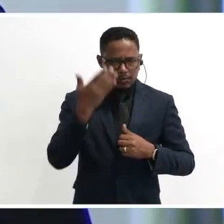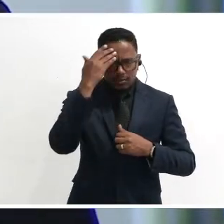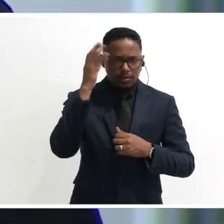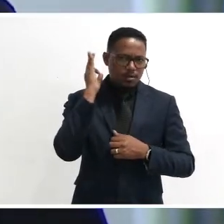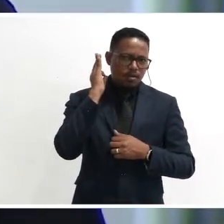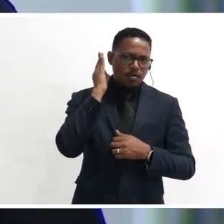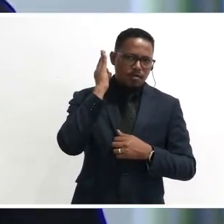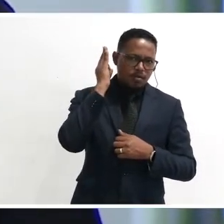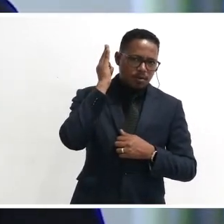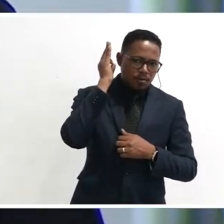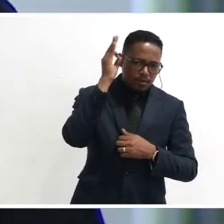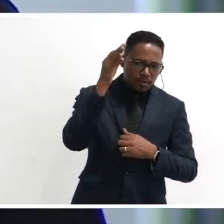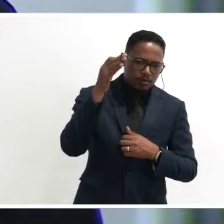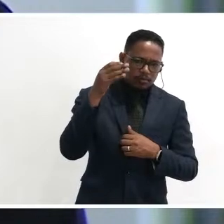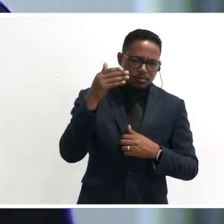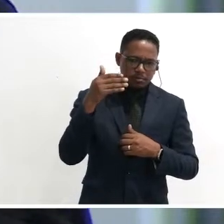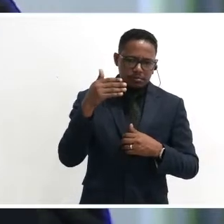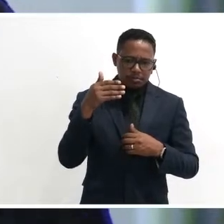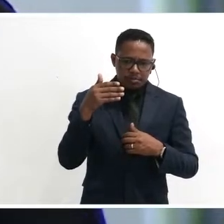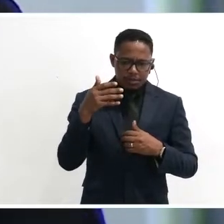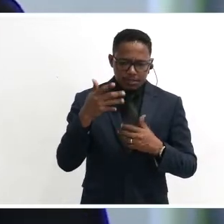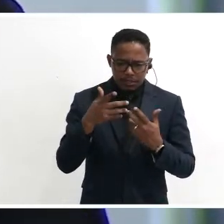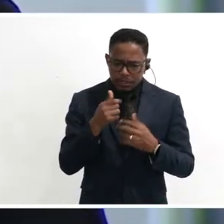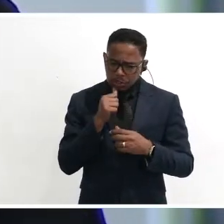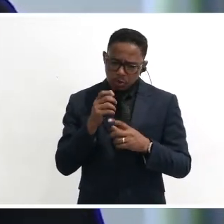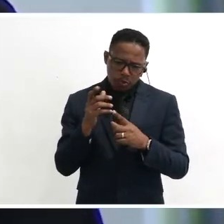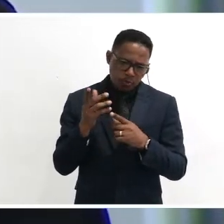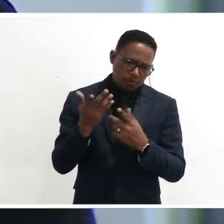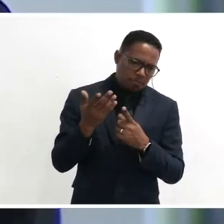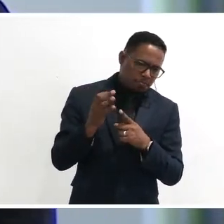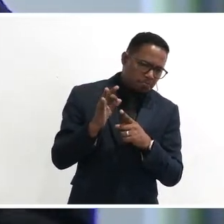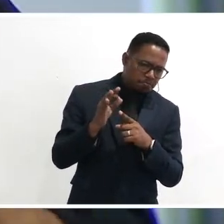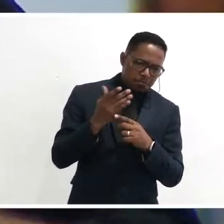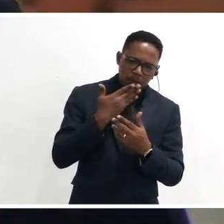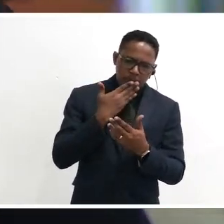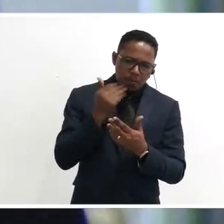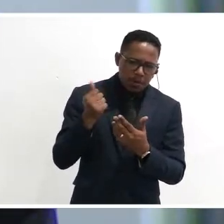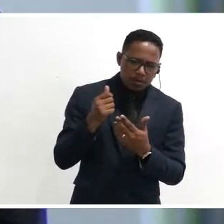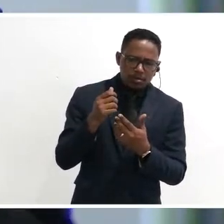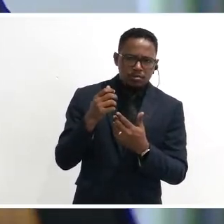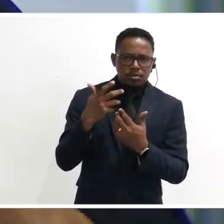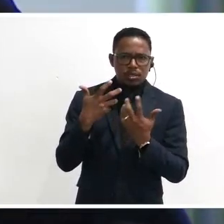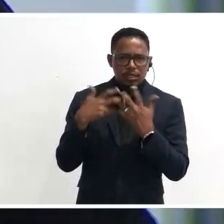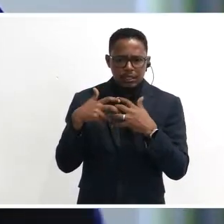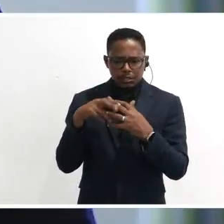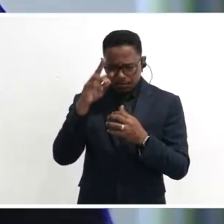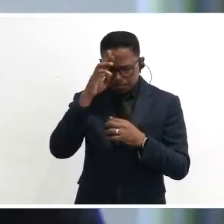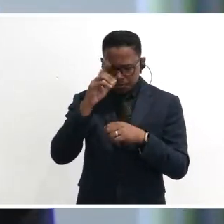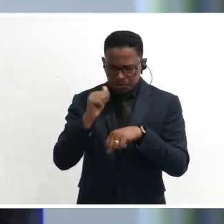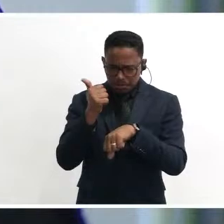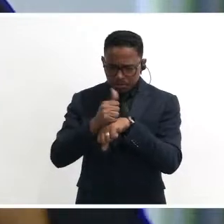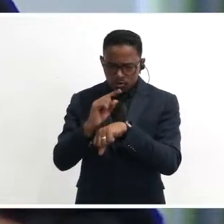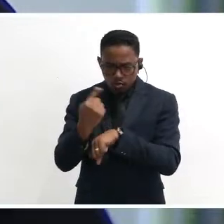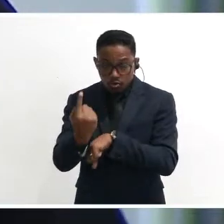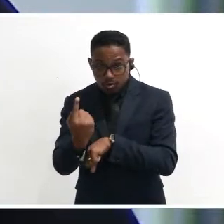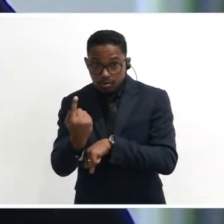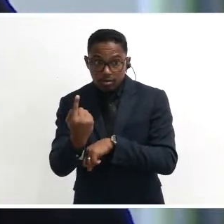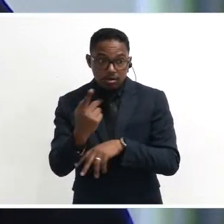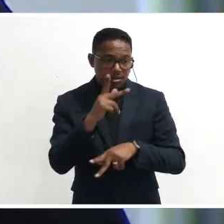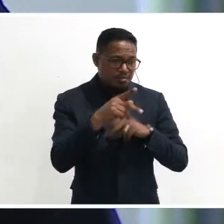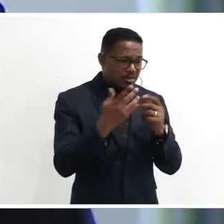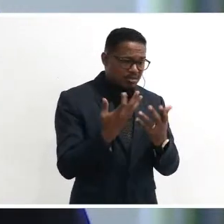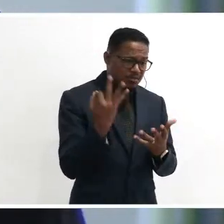might not be the most wise thing to do to try to onshore the industry and then not have any of the people benefit from it because it'll all be